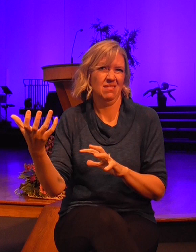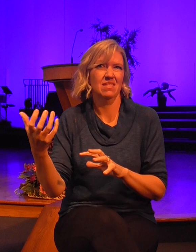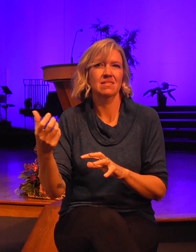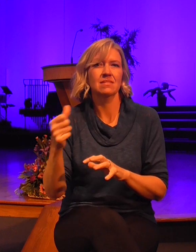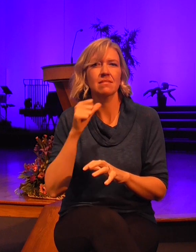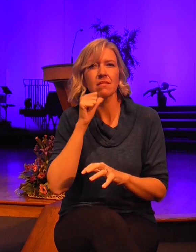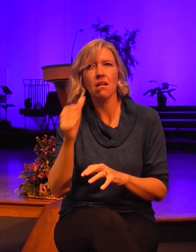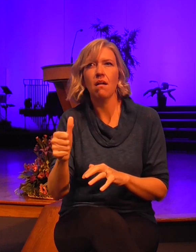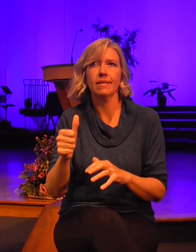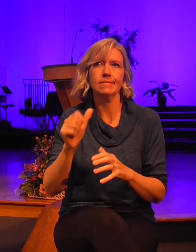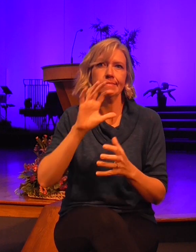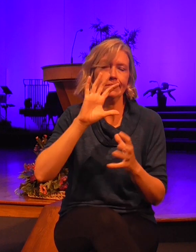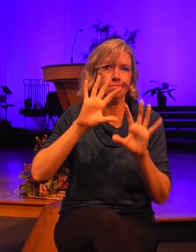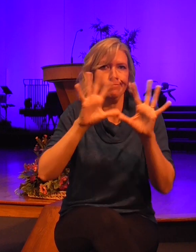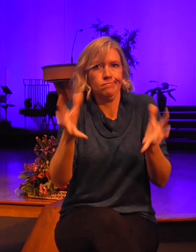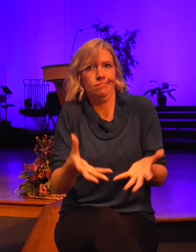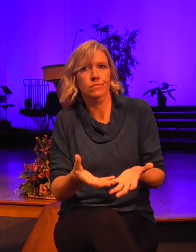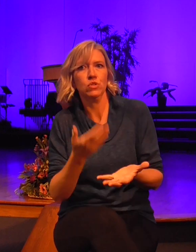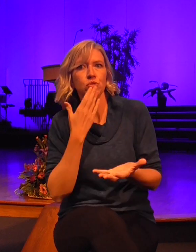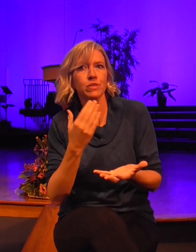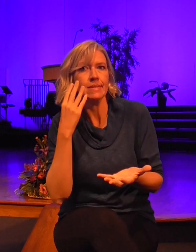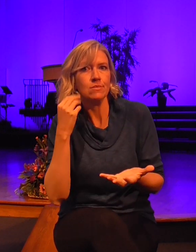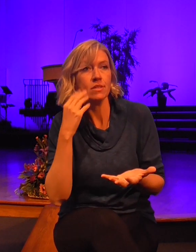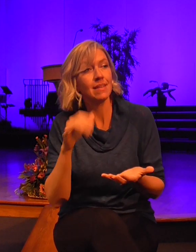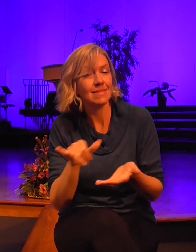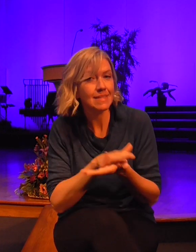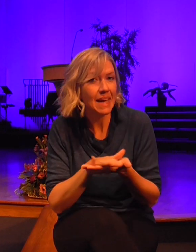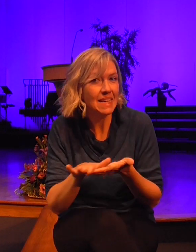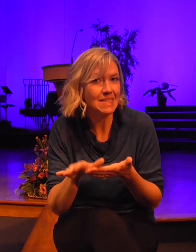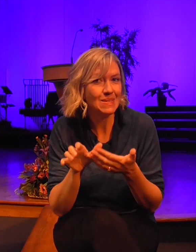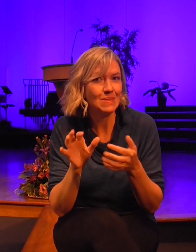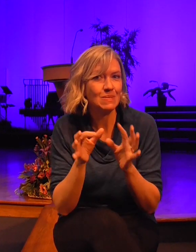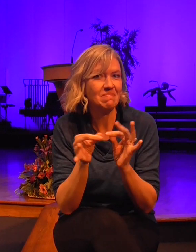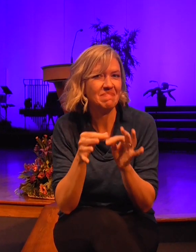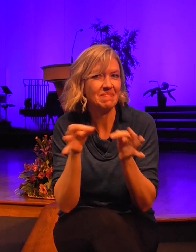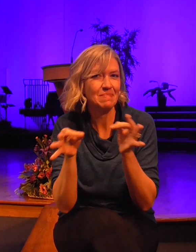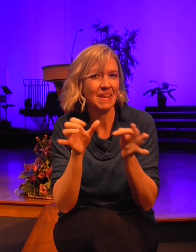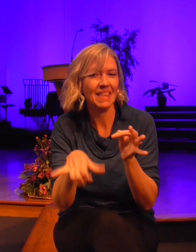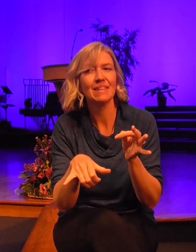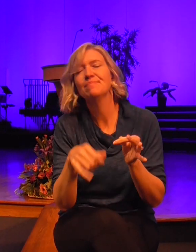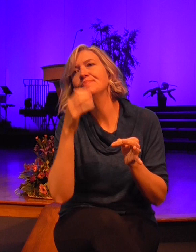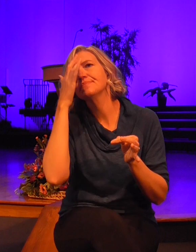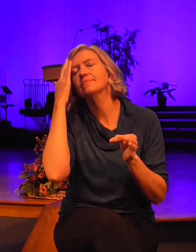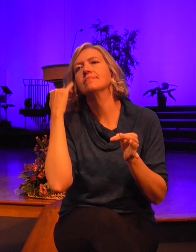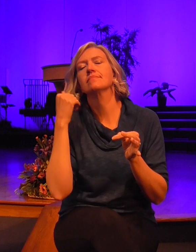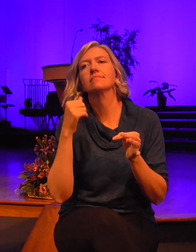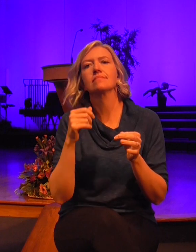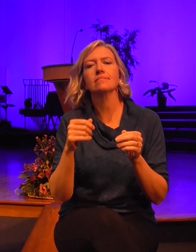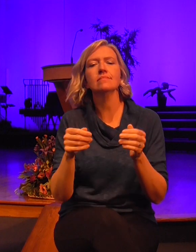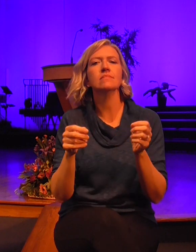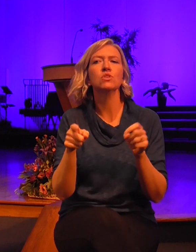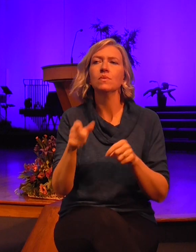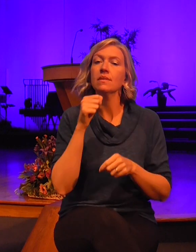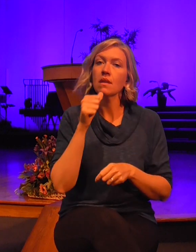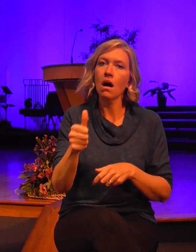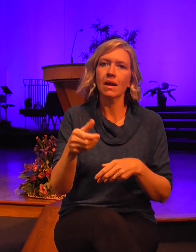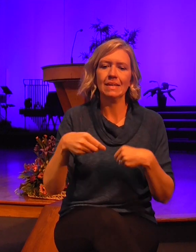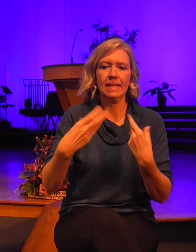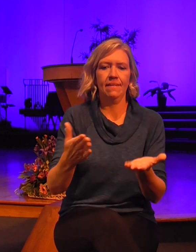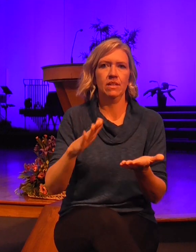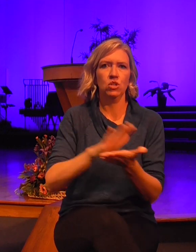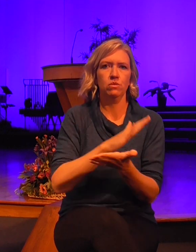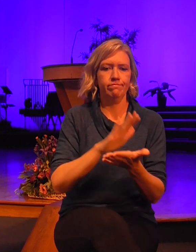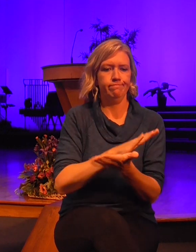not been altogether good." It's a nice way of putting it, gentle. "You are not going to be supplied with a new set of